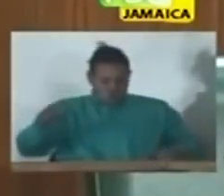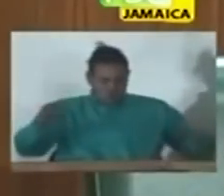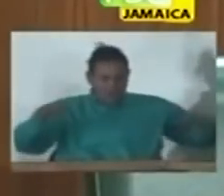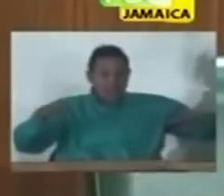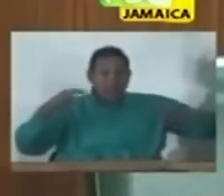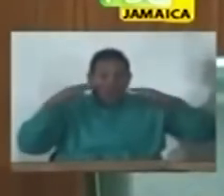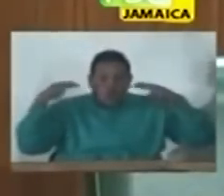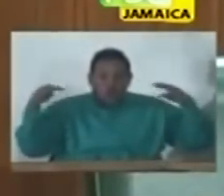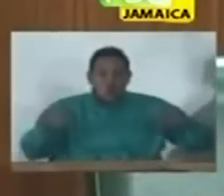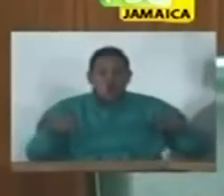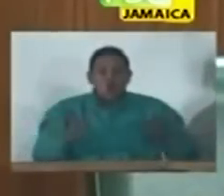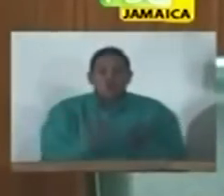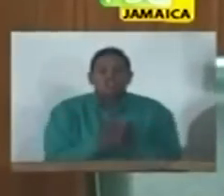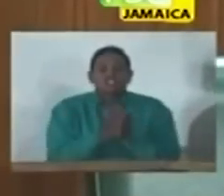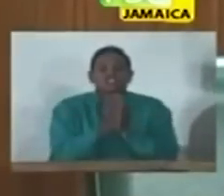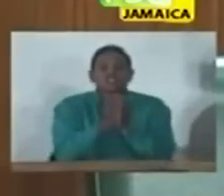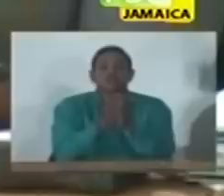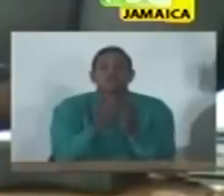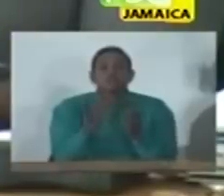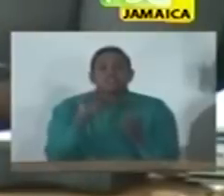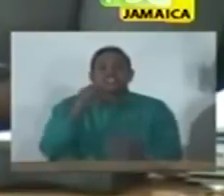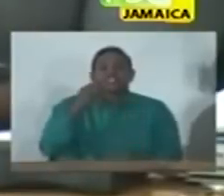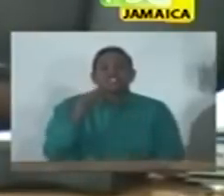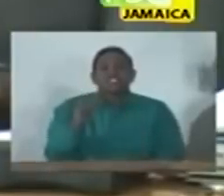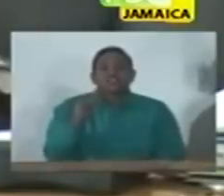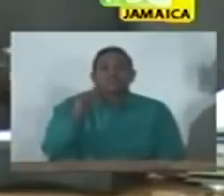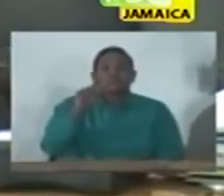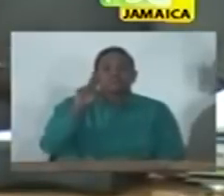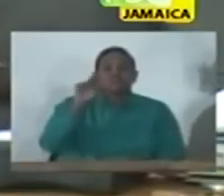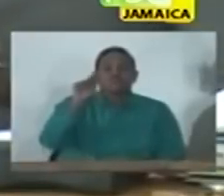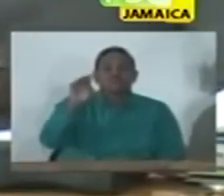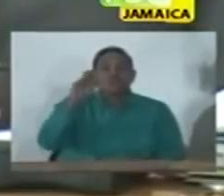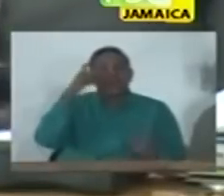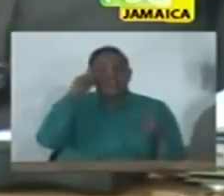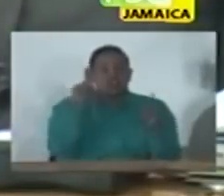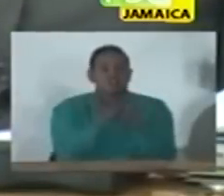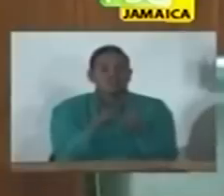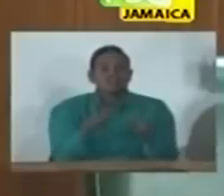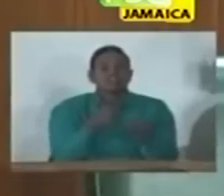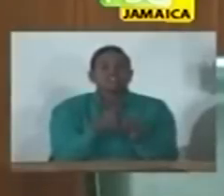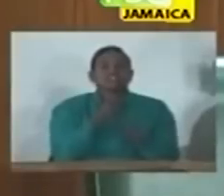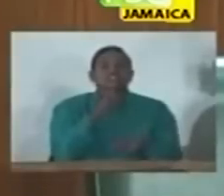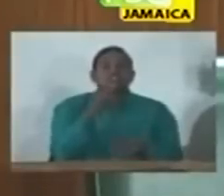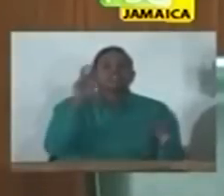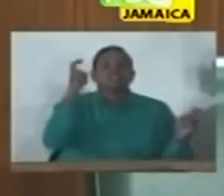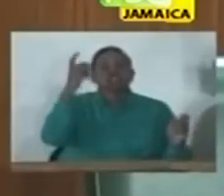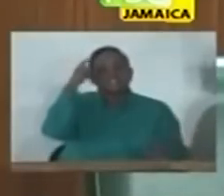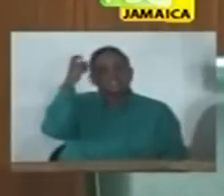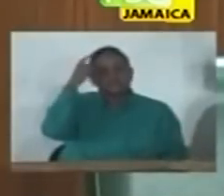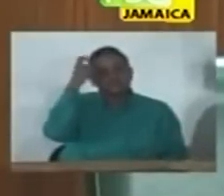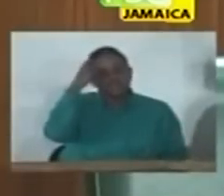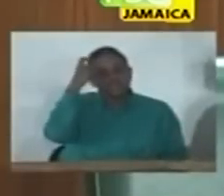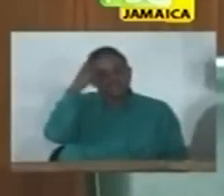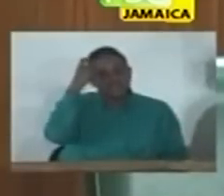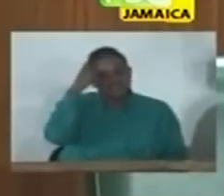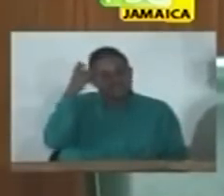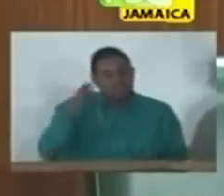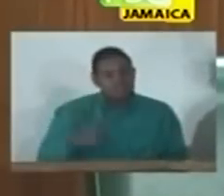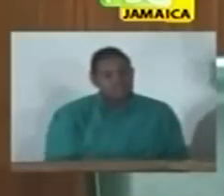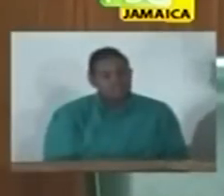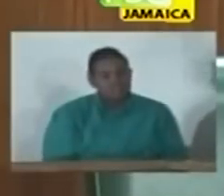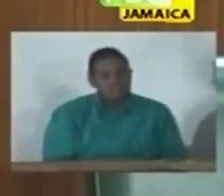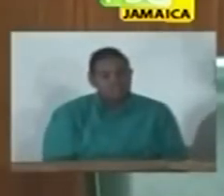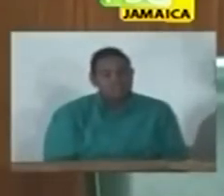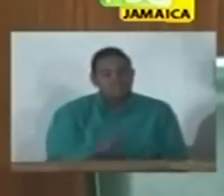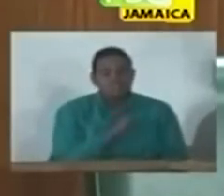looked at the shipwright agreement. It's not a matter of speculating on anything.